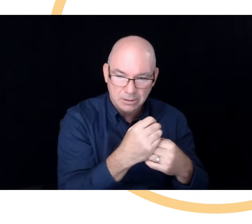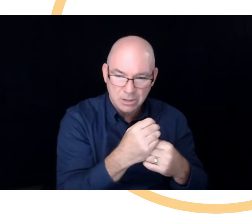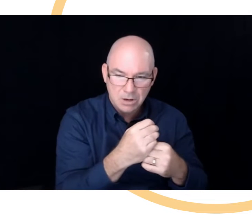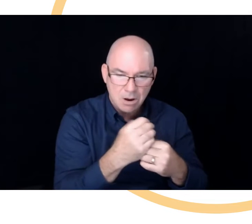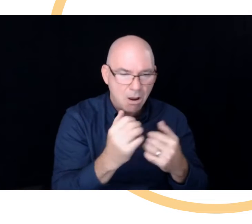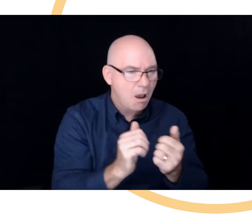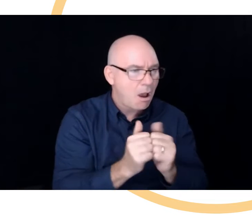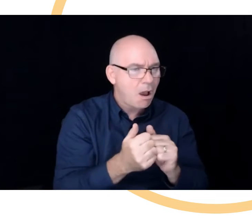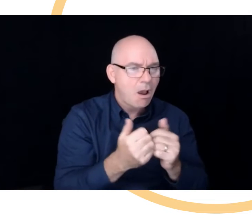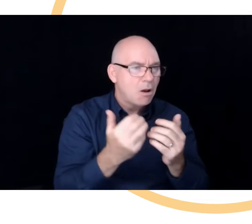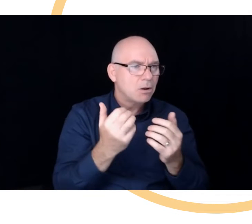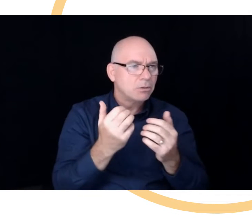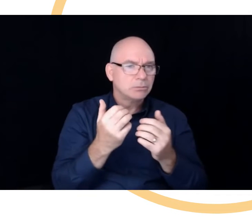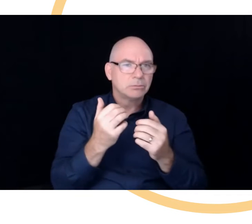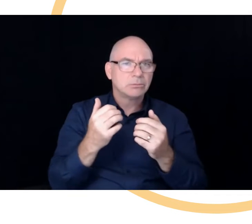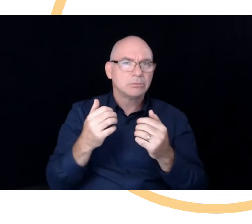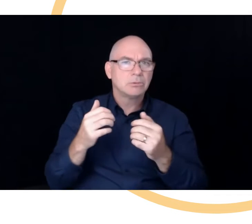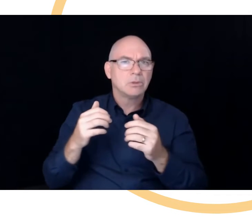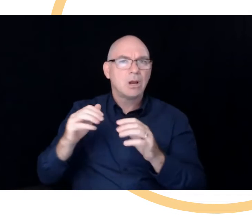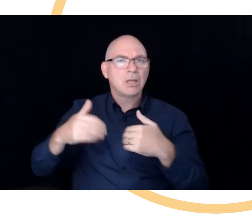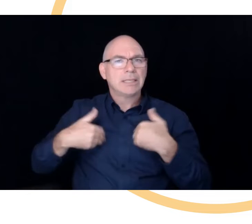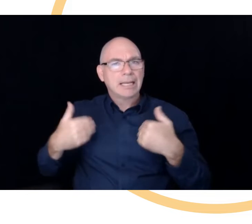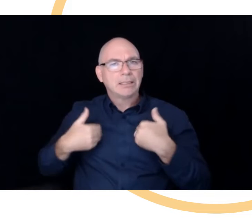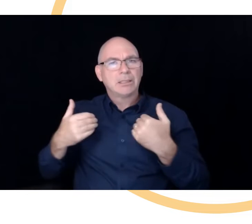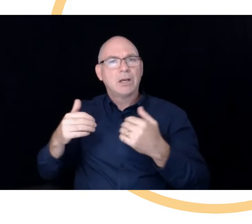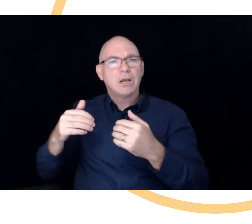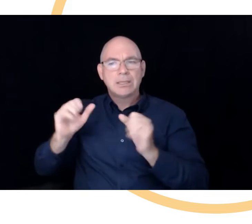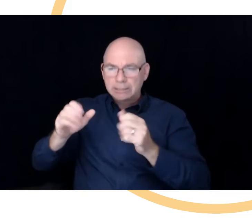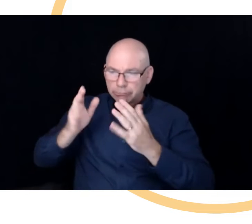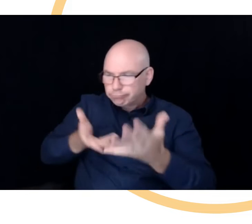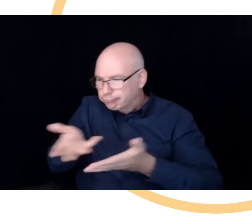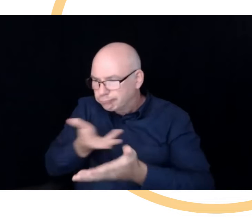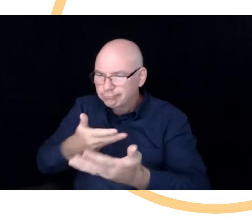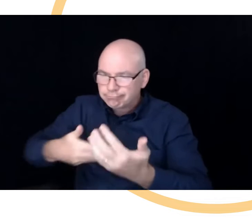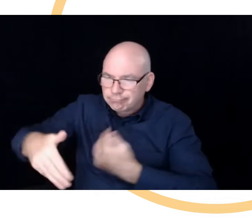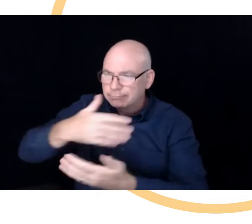create environments to engage with youth in a safe and respectable manner?